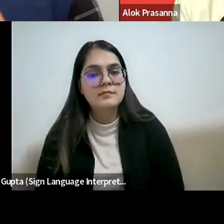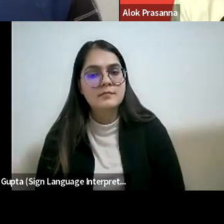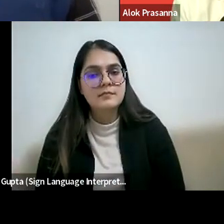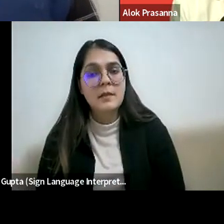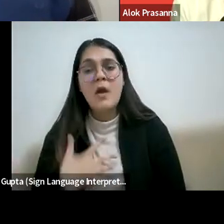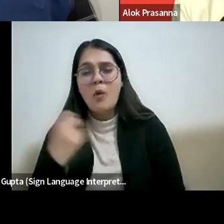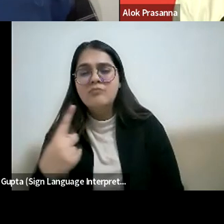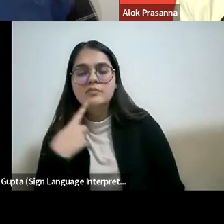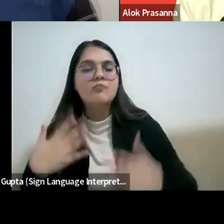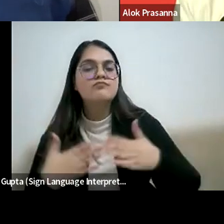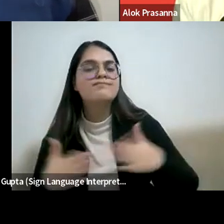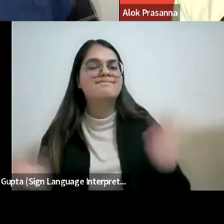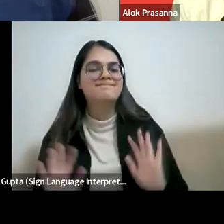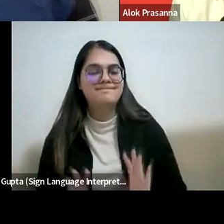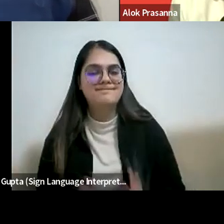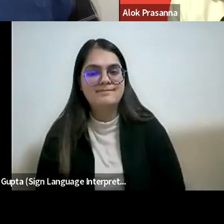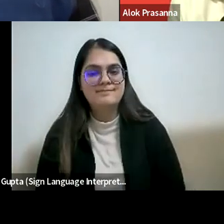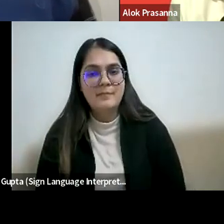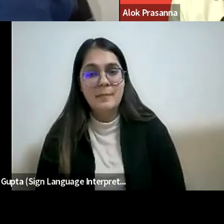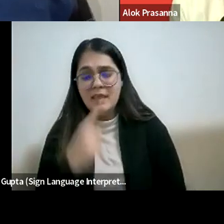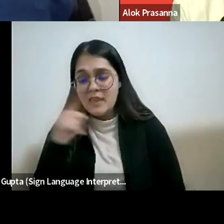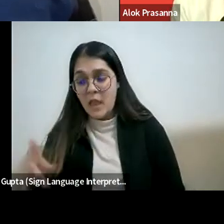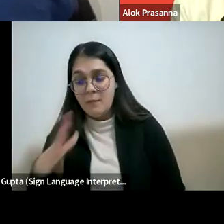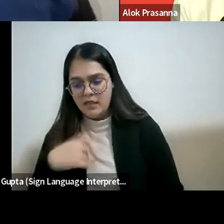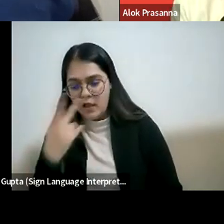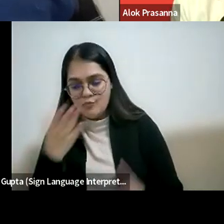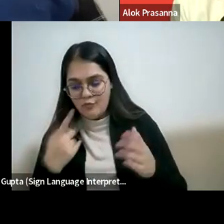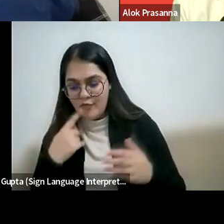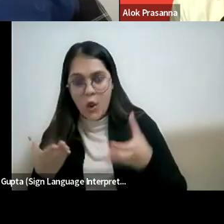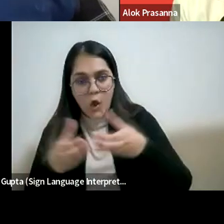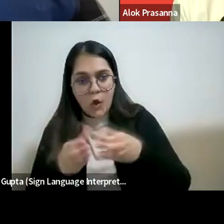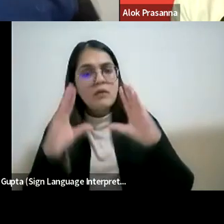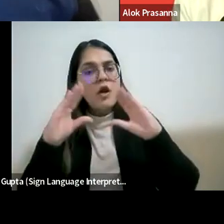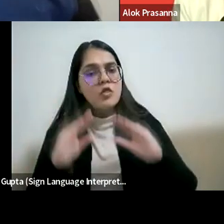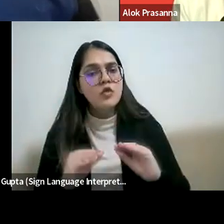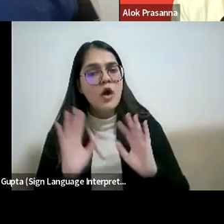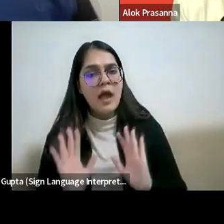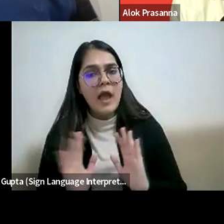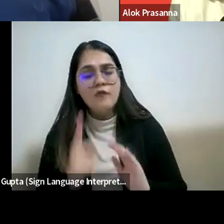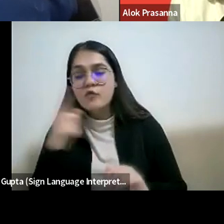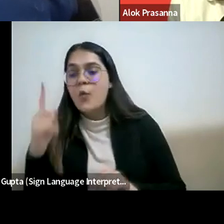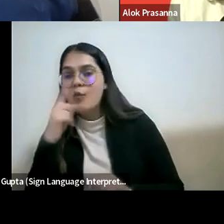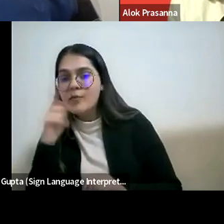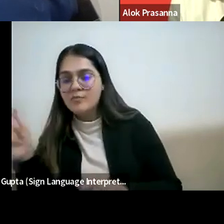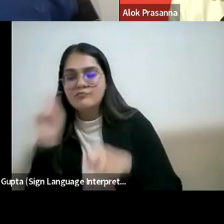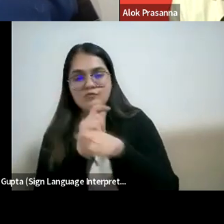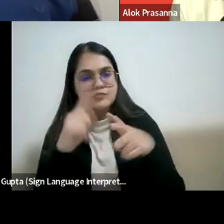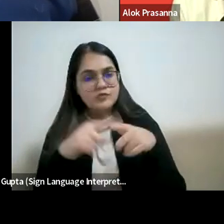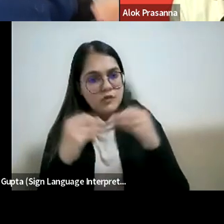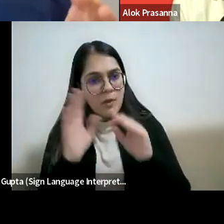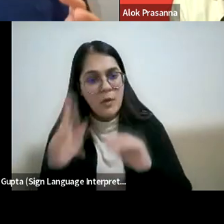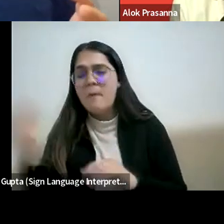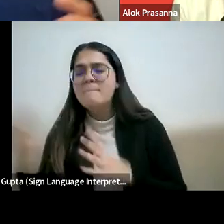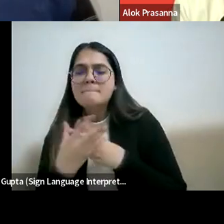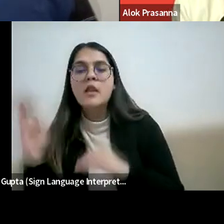much more, but in these smaller gatherings, especially with working class women, many of them Muslim women,